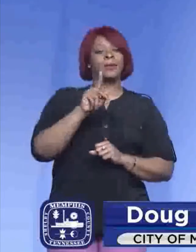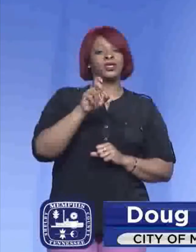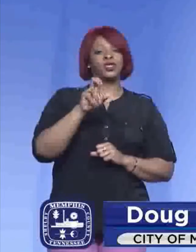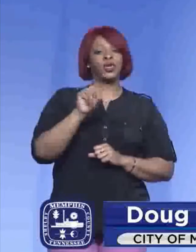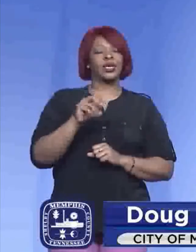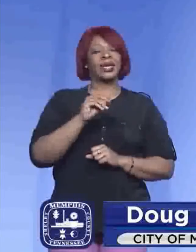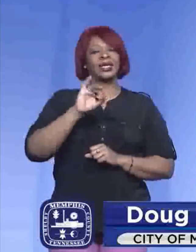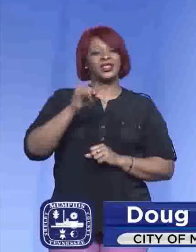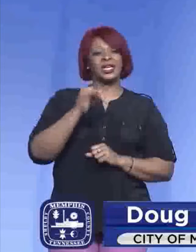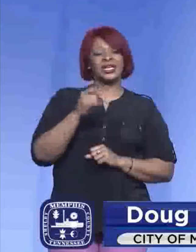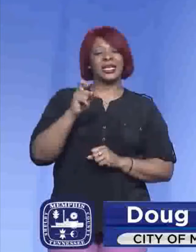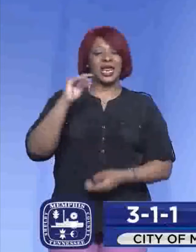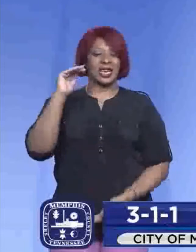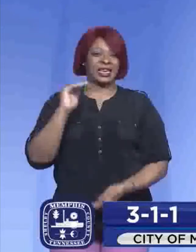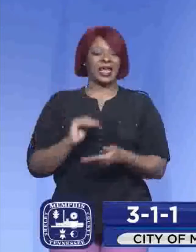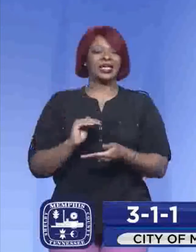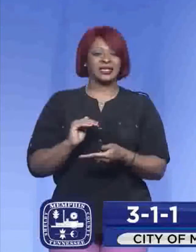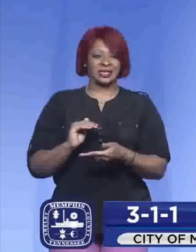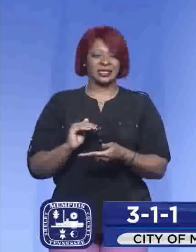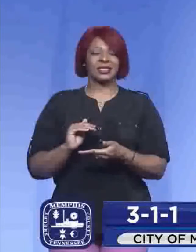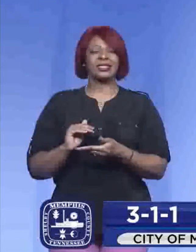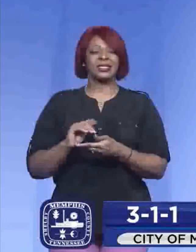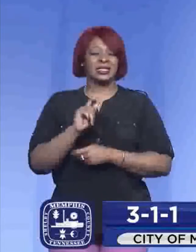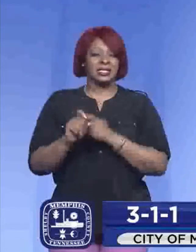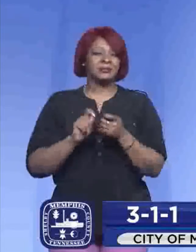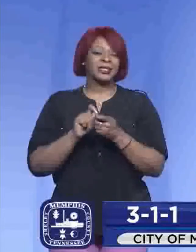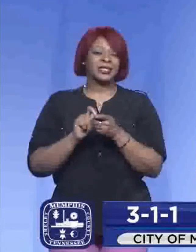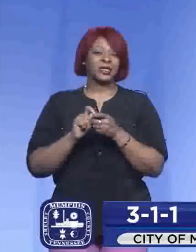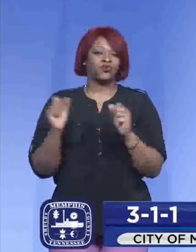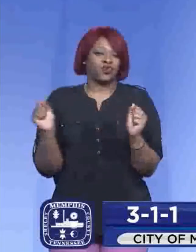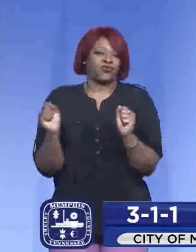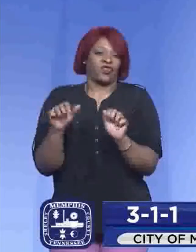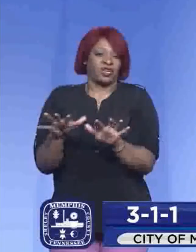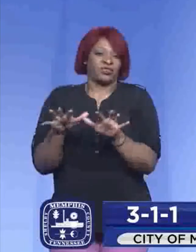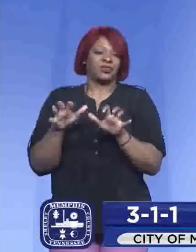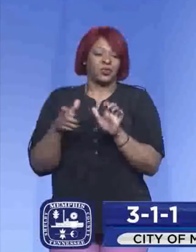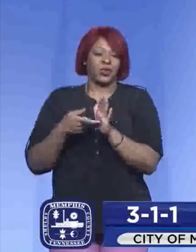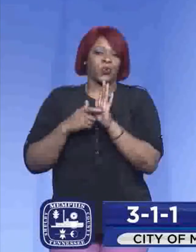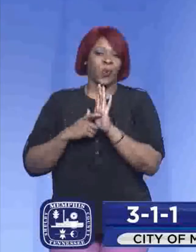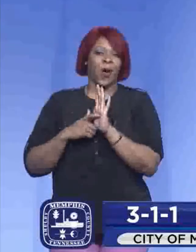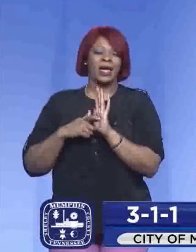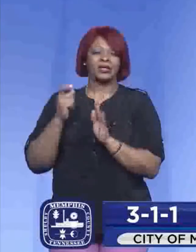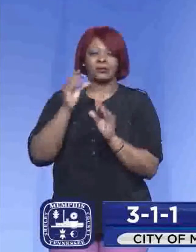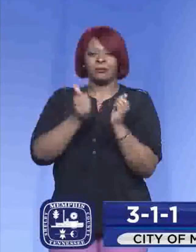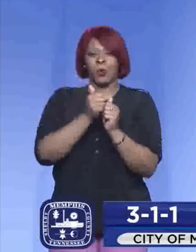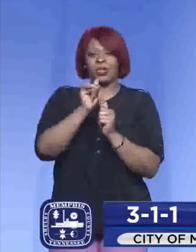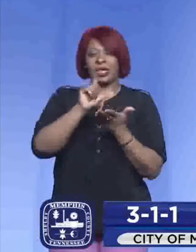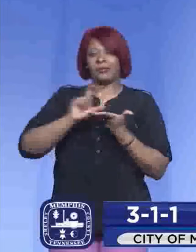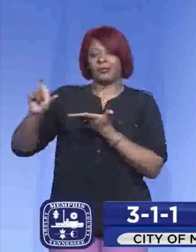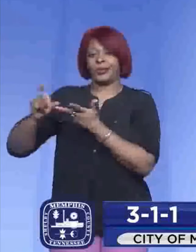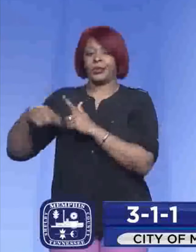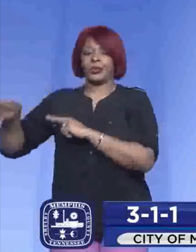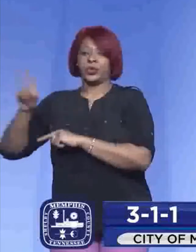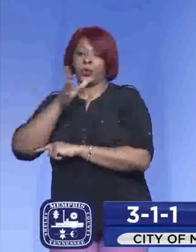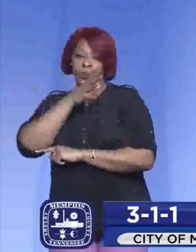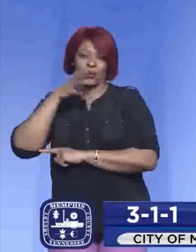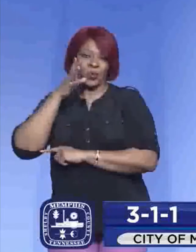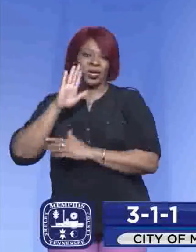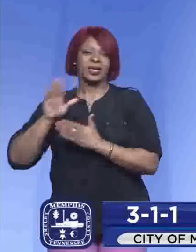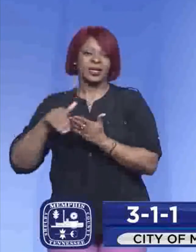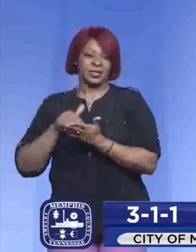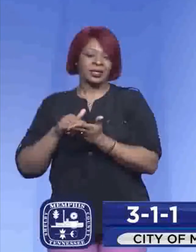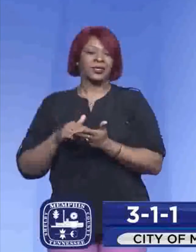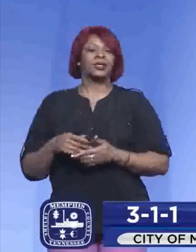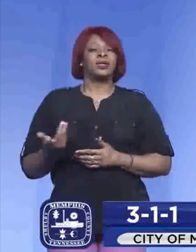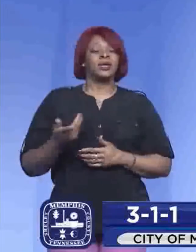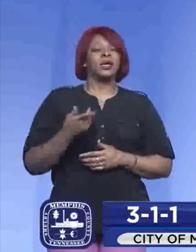need much less specific refrigeration and freezing requirements. So we'll advise, we'll set up appointments,